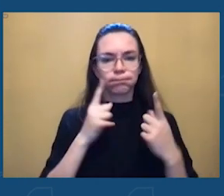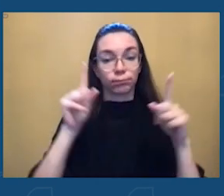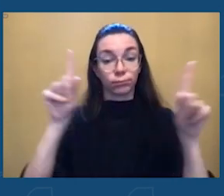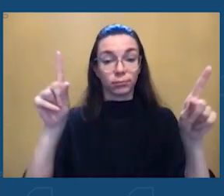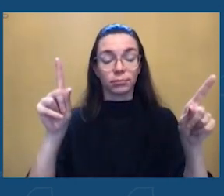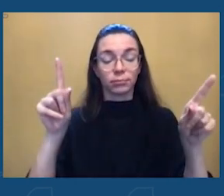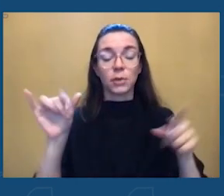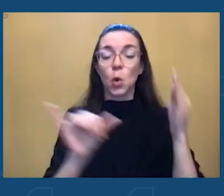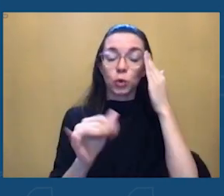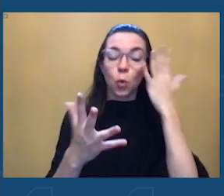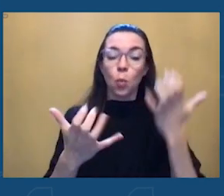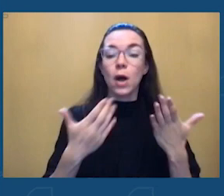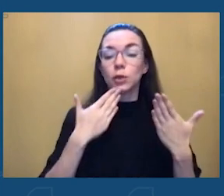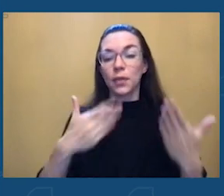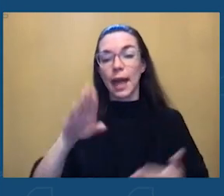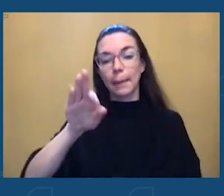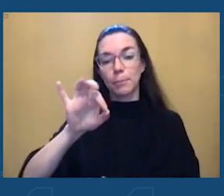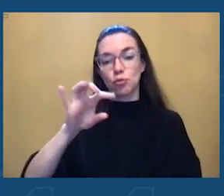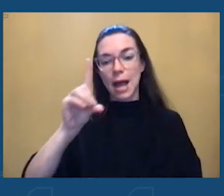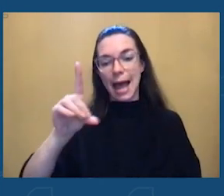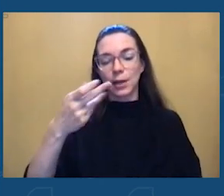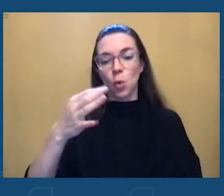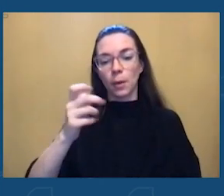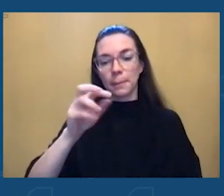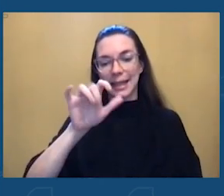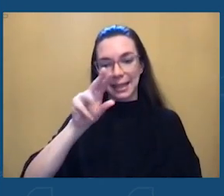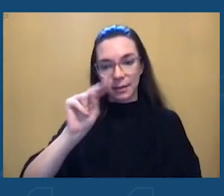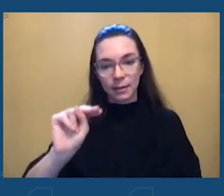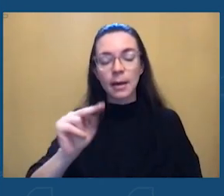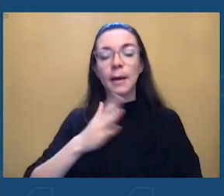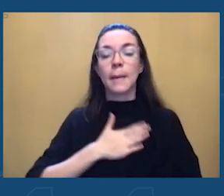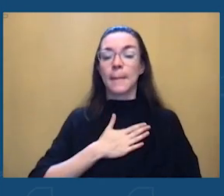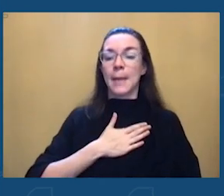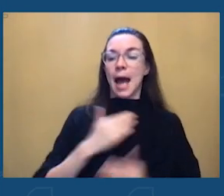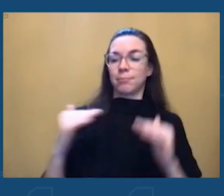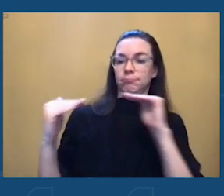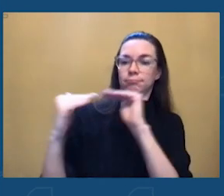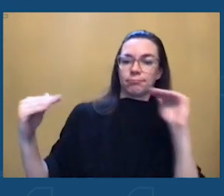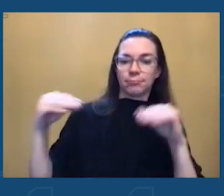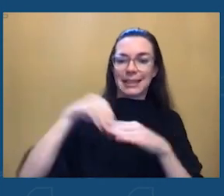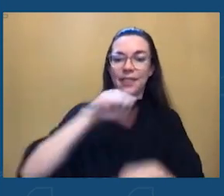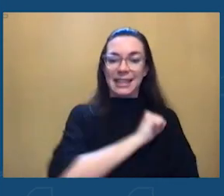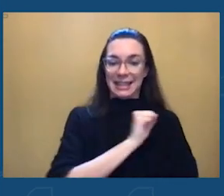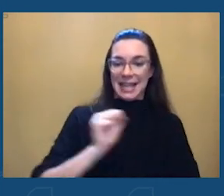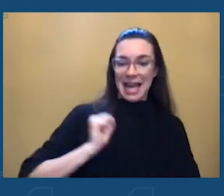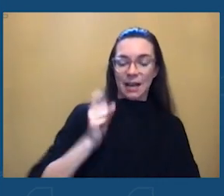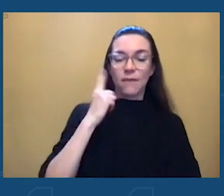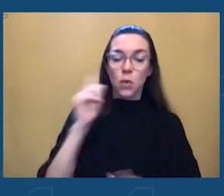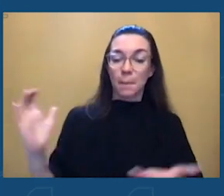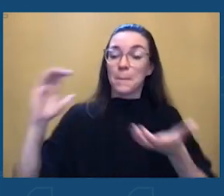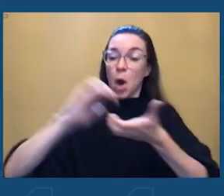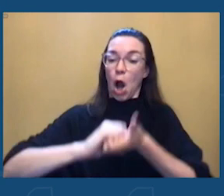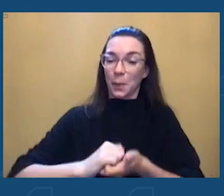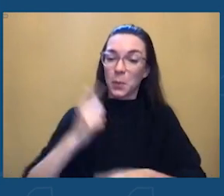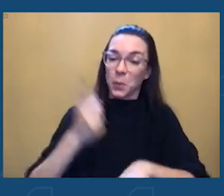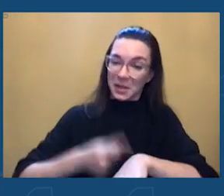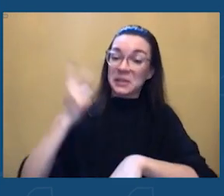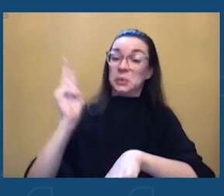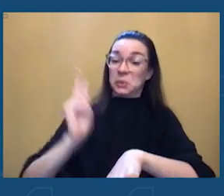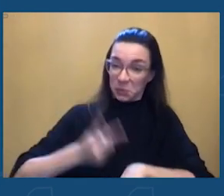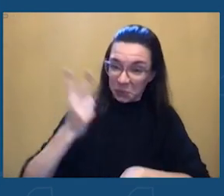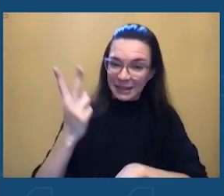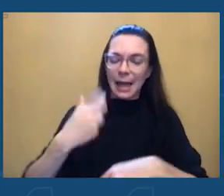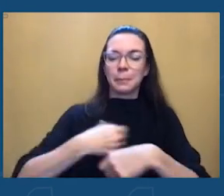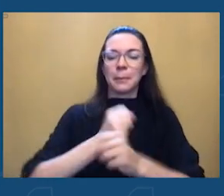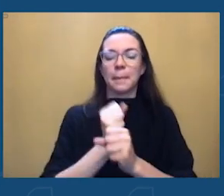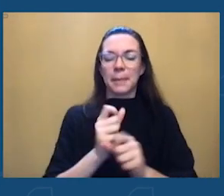to thank Brad Hoyleman, my counterpart in the Senate, for partnering with me not once, but twice to create lasting